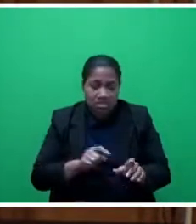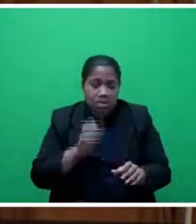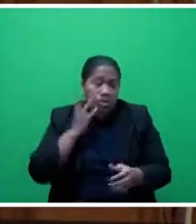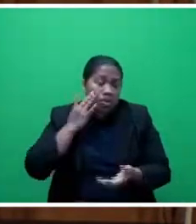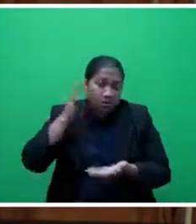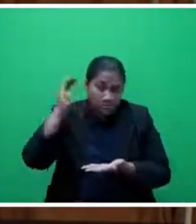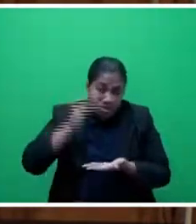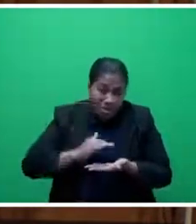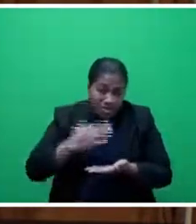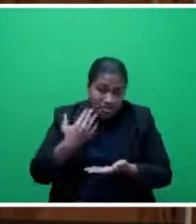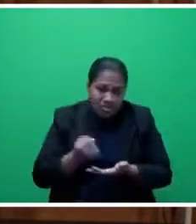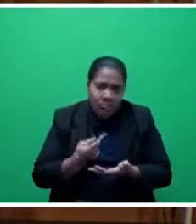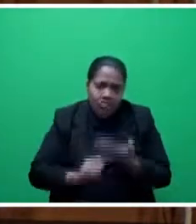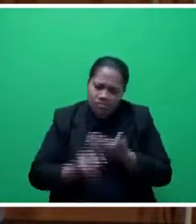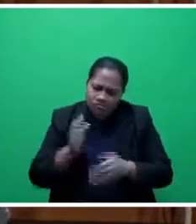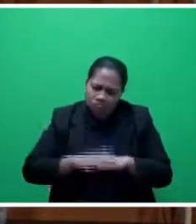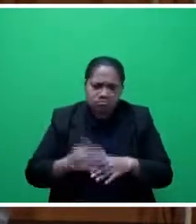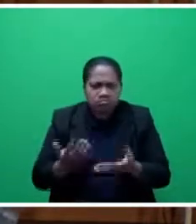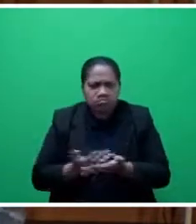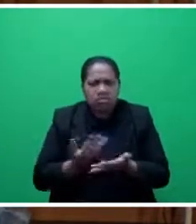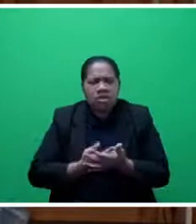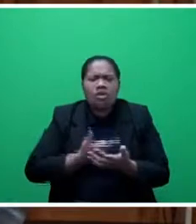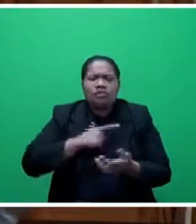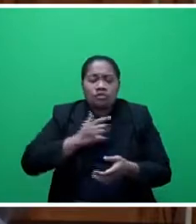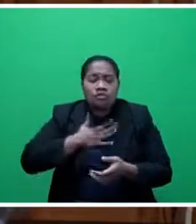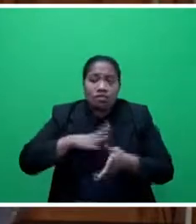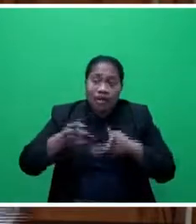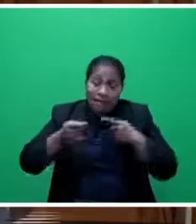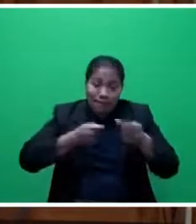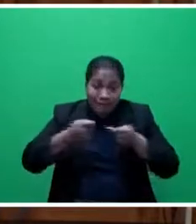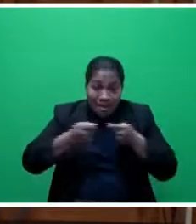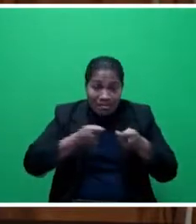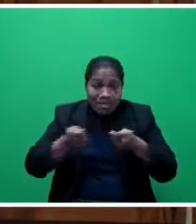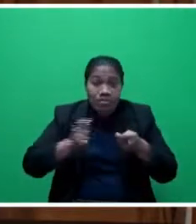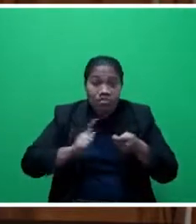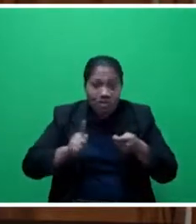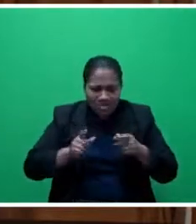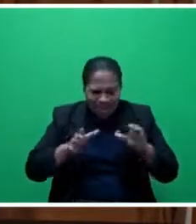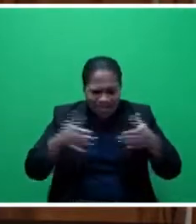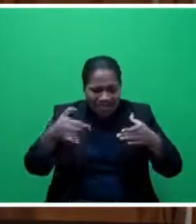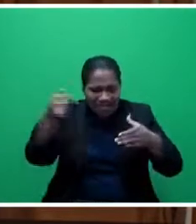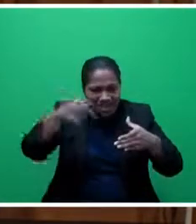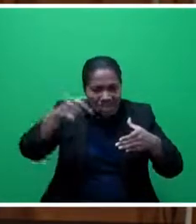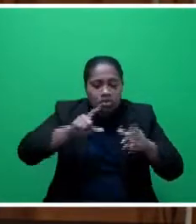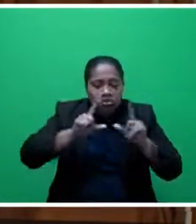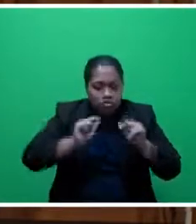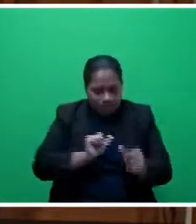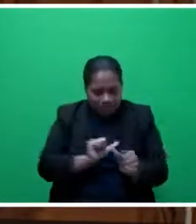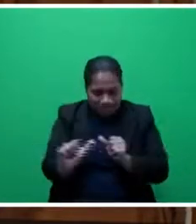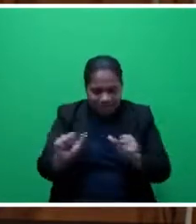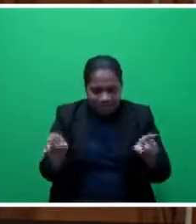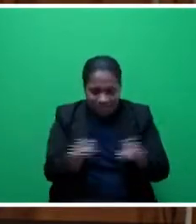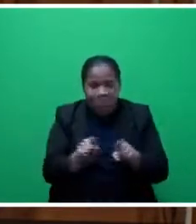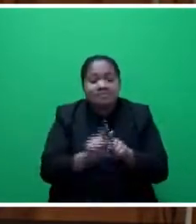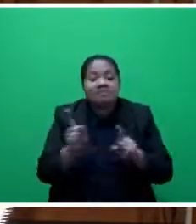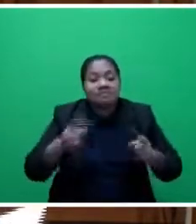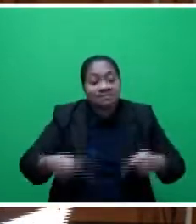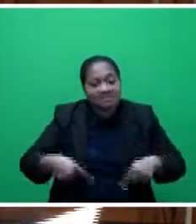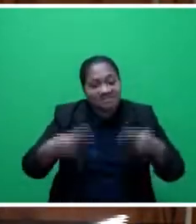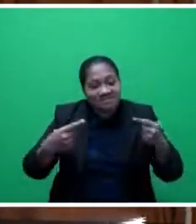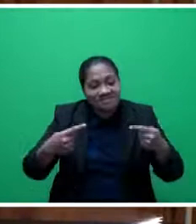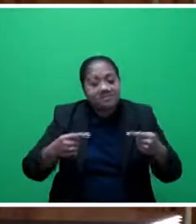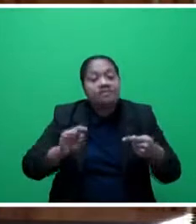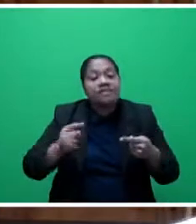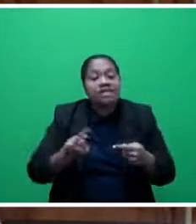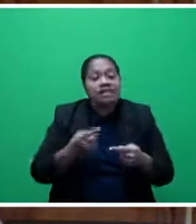because eventually we want the market to actually, do what it does best, which is competition. But for at